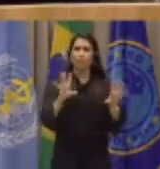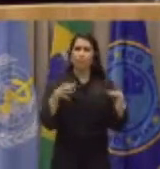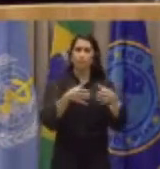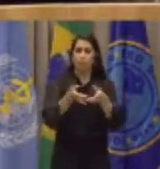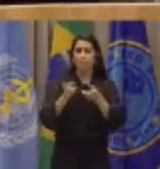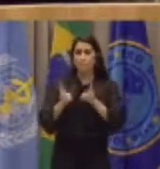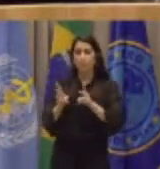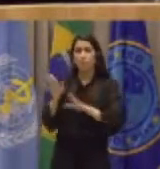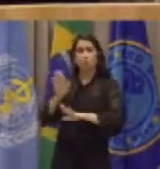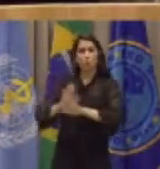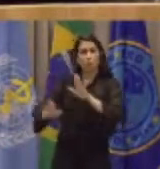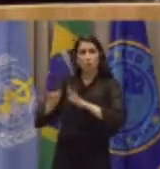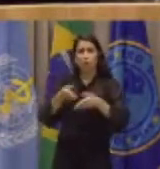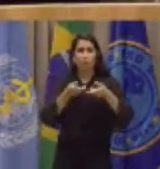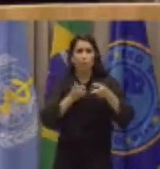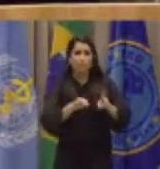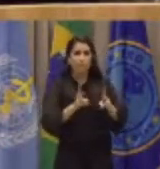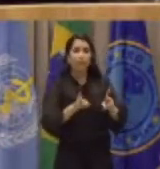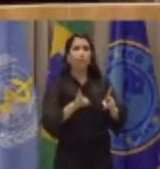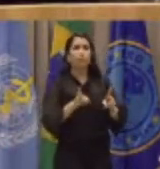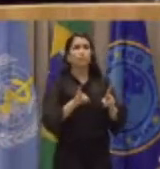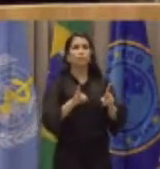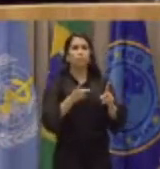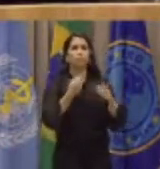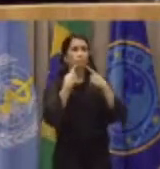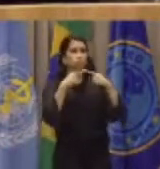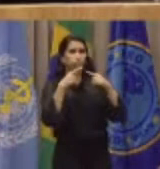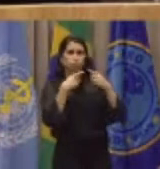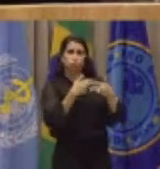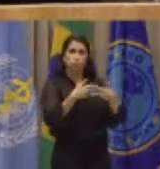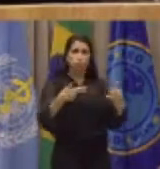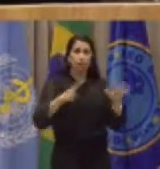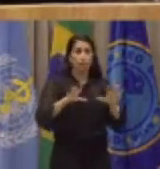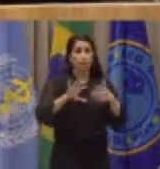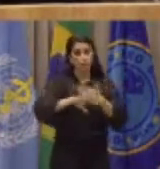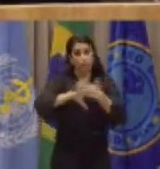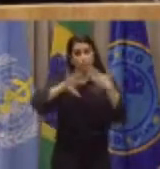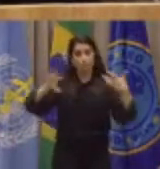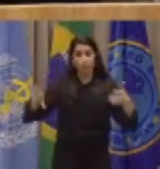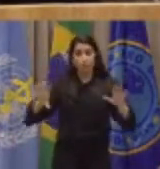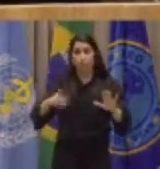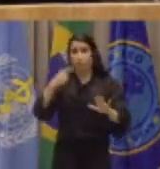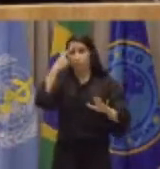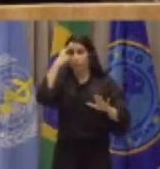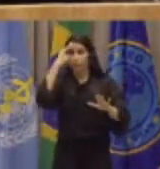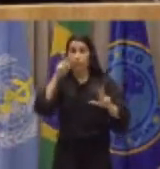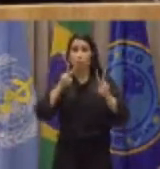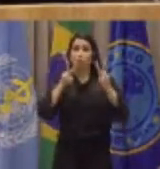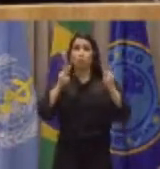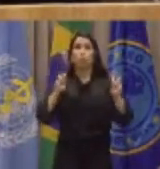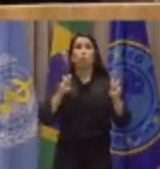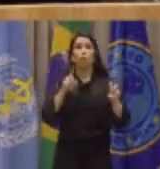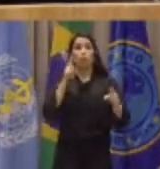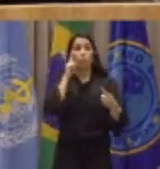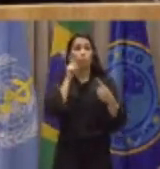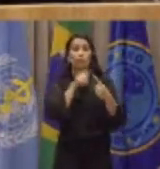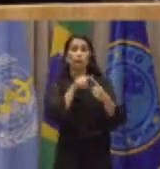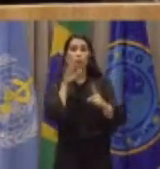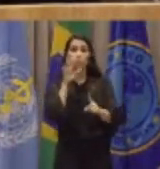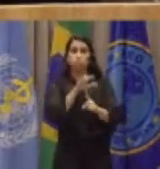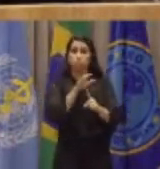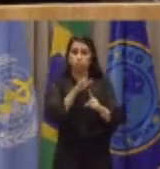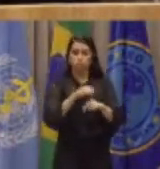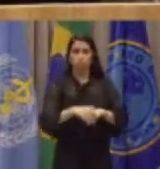the same team, the same cares, the same manifestations. So we have to separate,